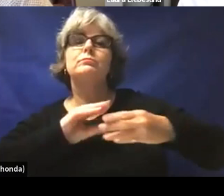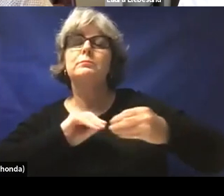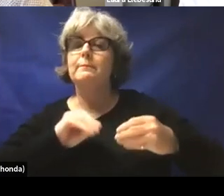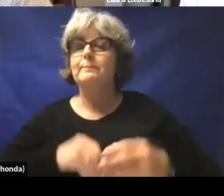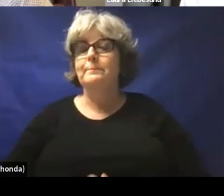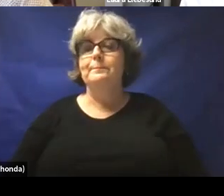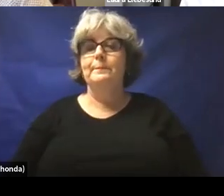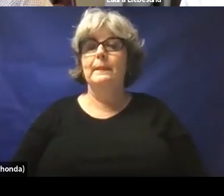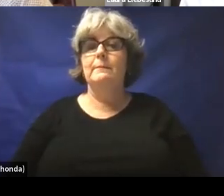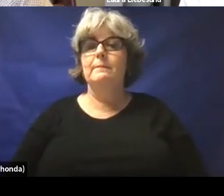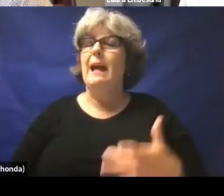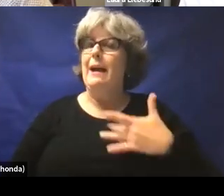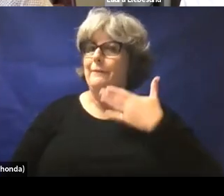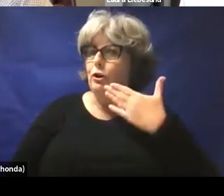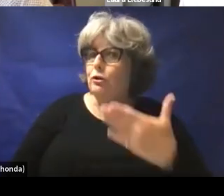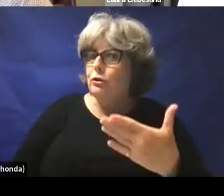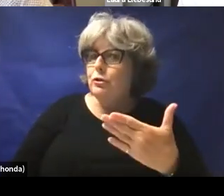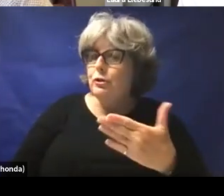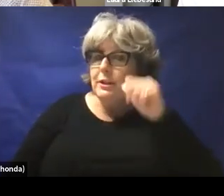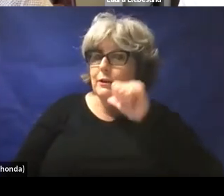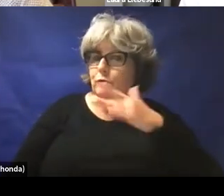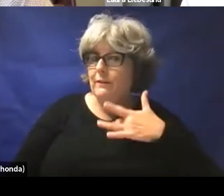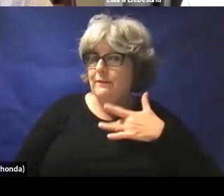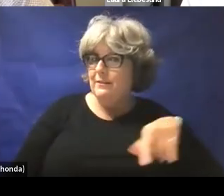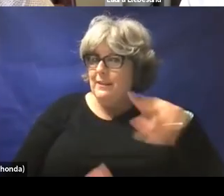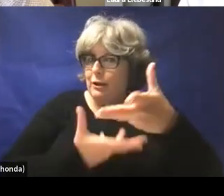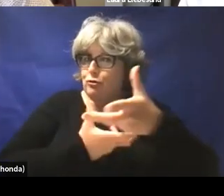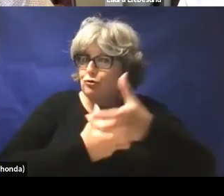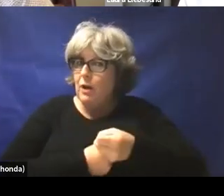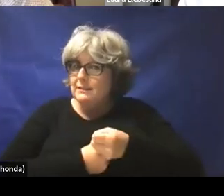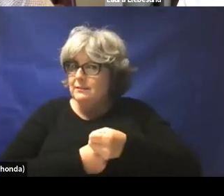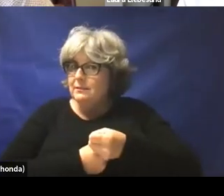and I felt good that they could trust us with that information.